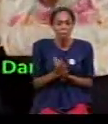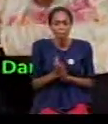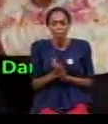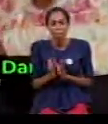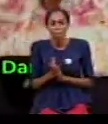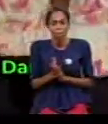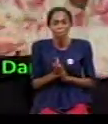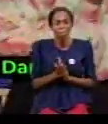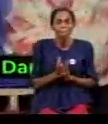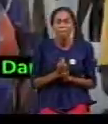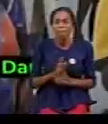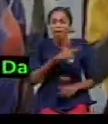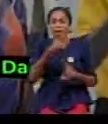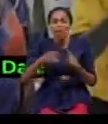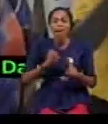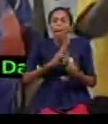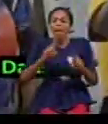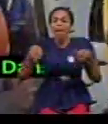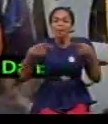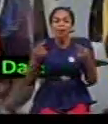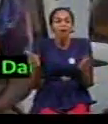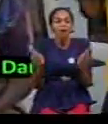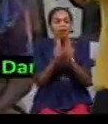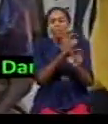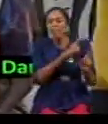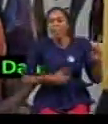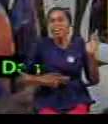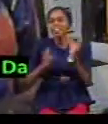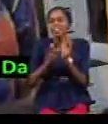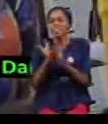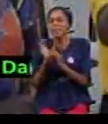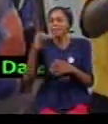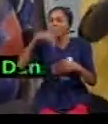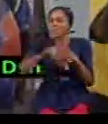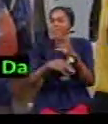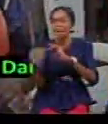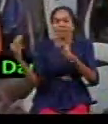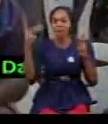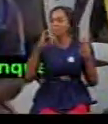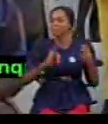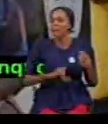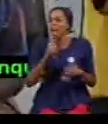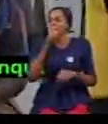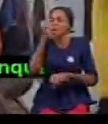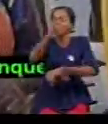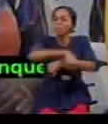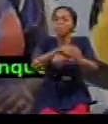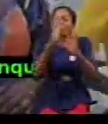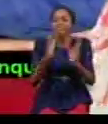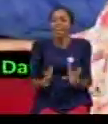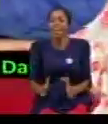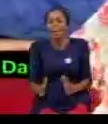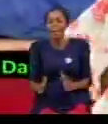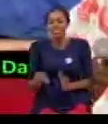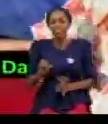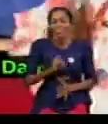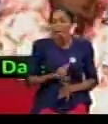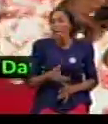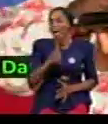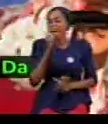Jesus, I am a winner. When I go with the Lord Jesus, I am a winner. Lord, I don't to